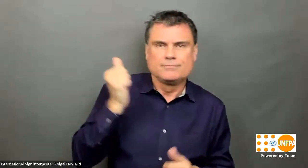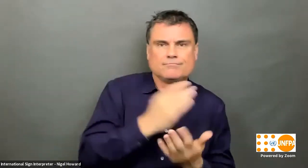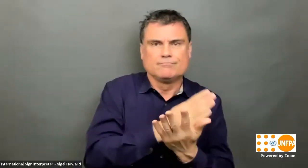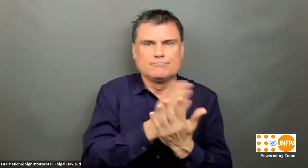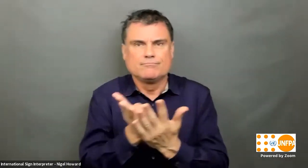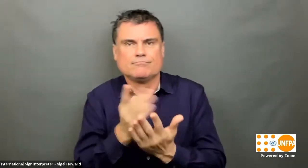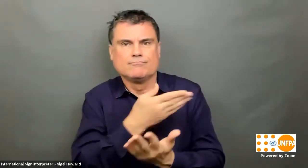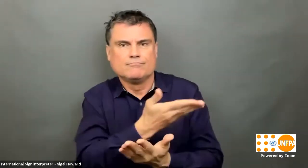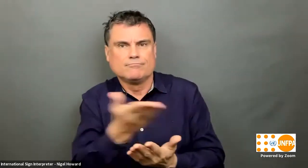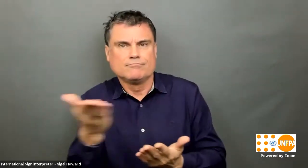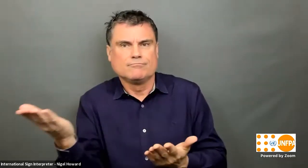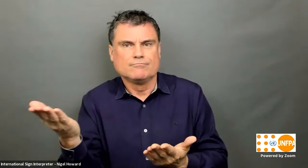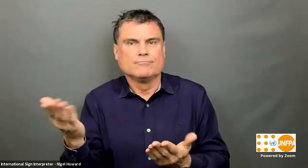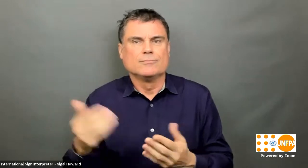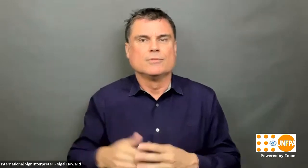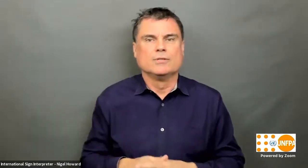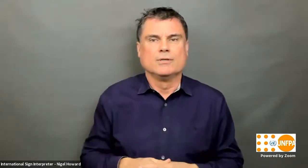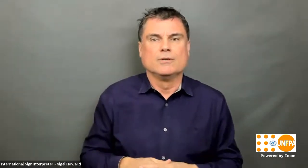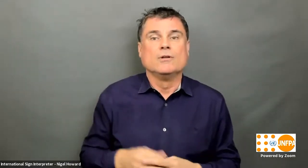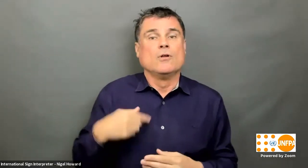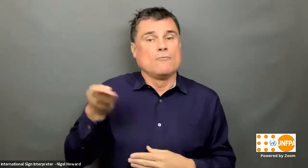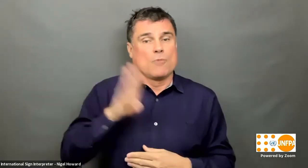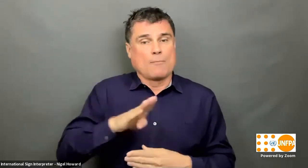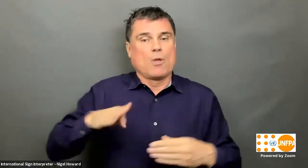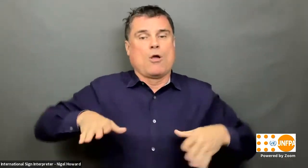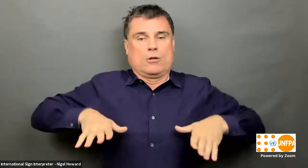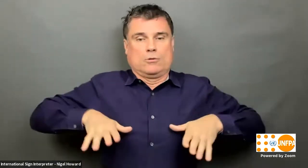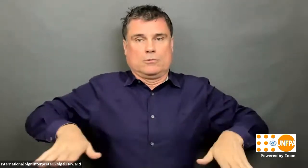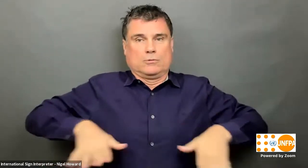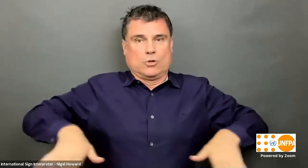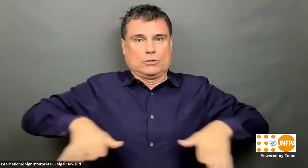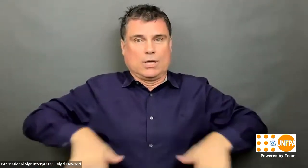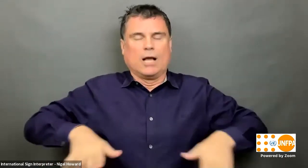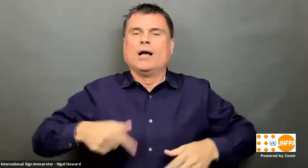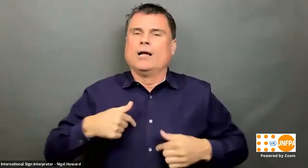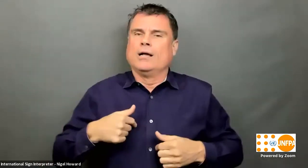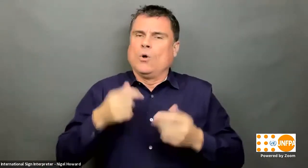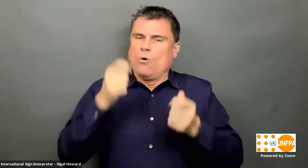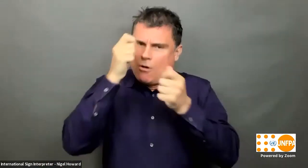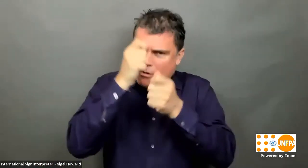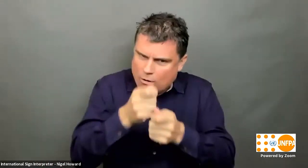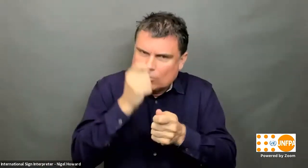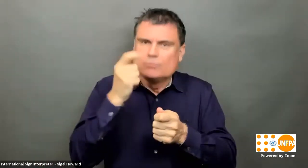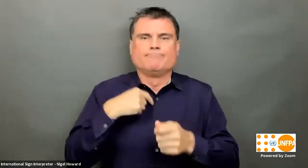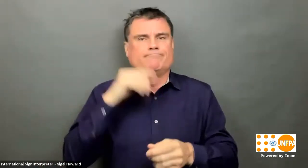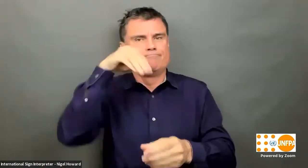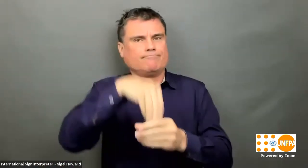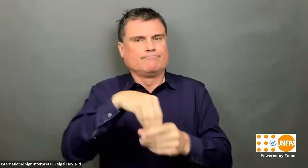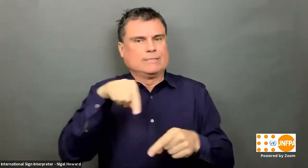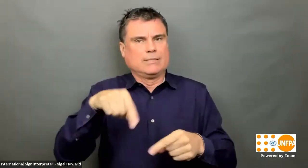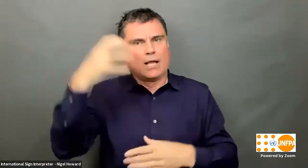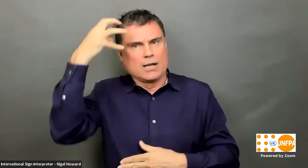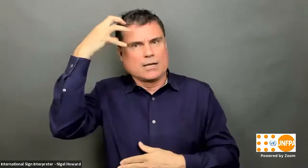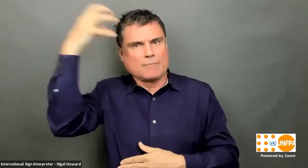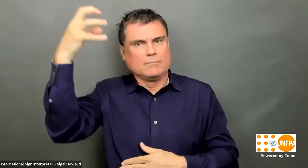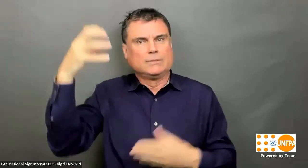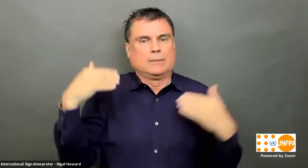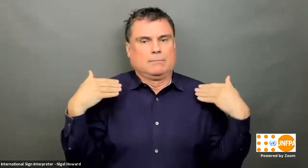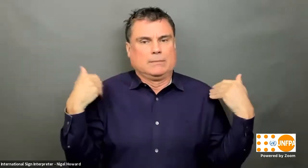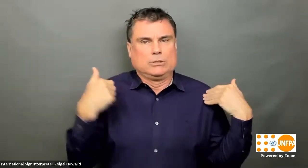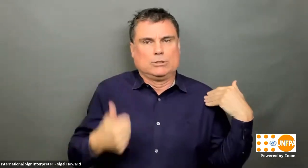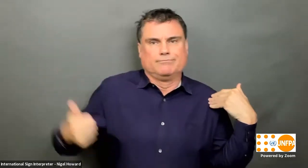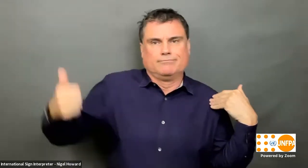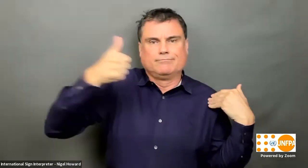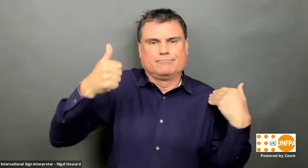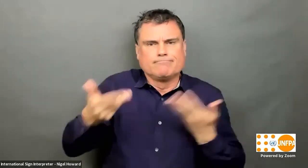Georgia. It is a great honor for me to moderate this very important interministerial dialogue. On behalf of the co-sponsors of